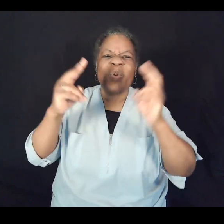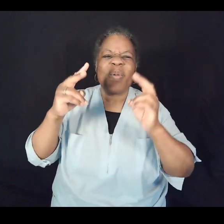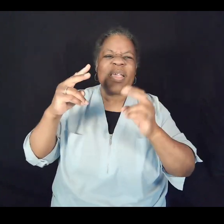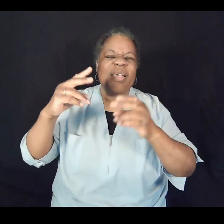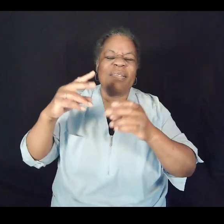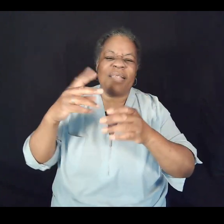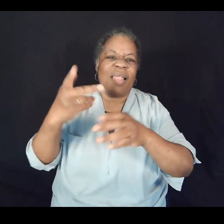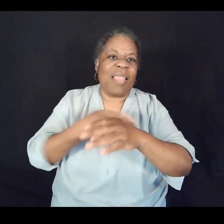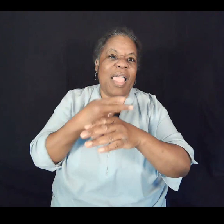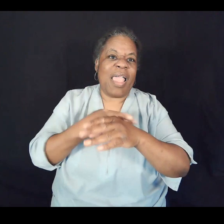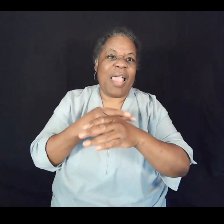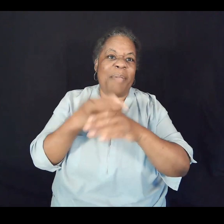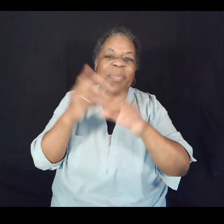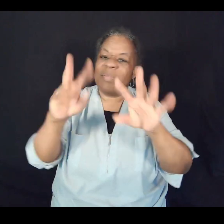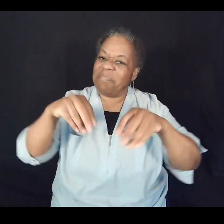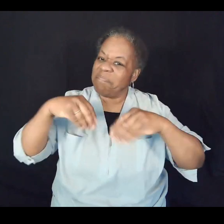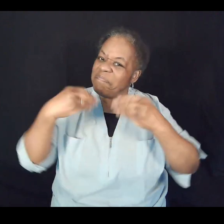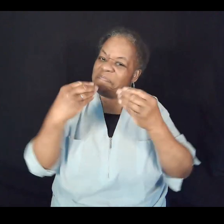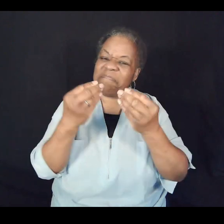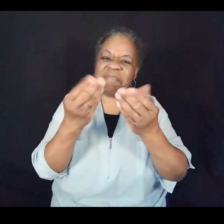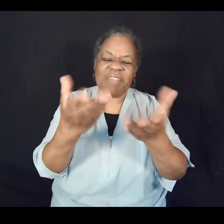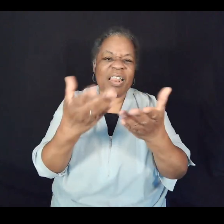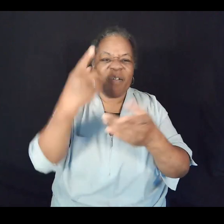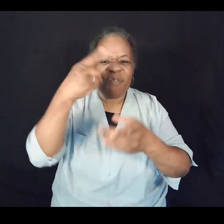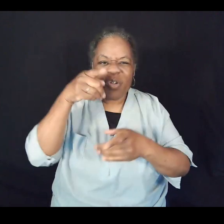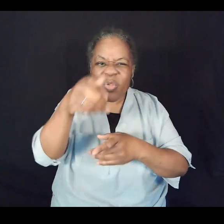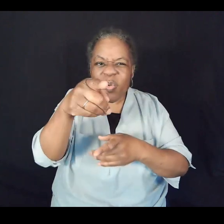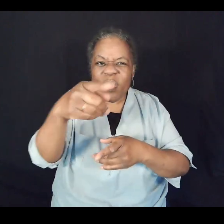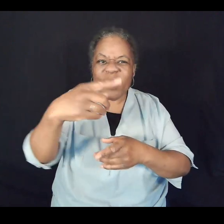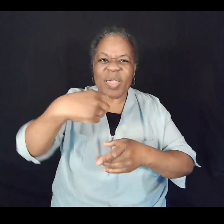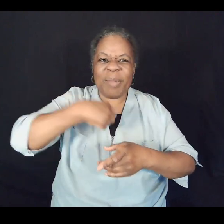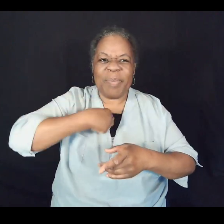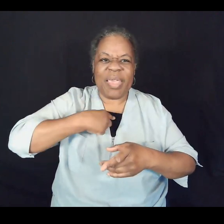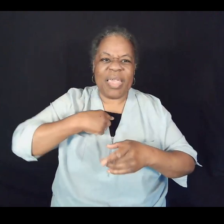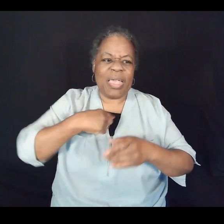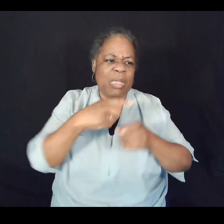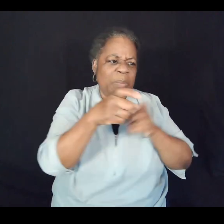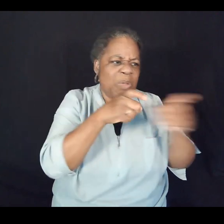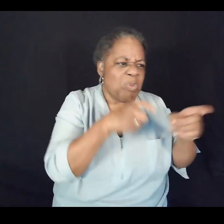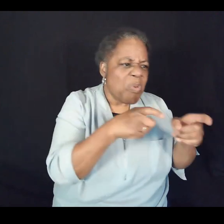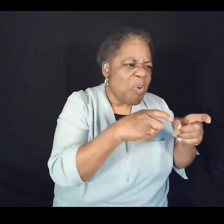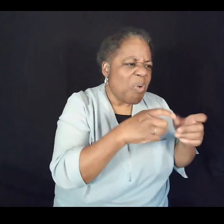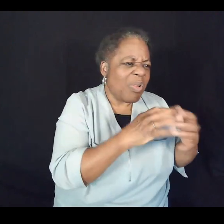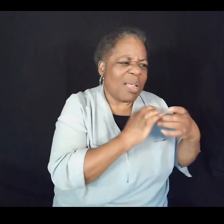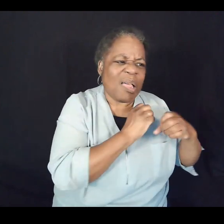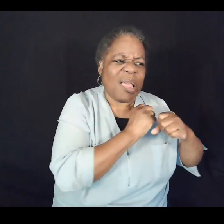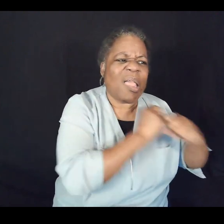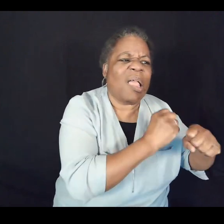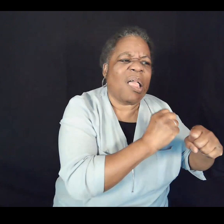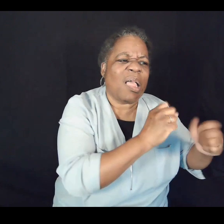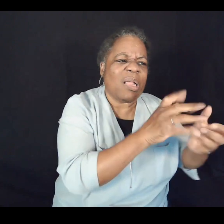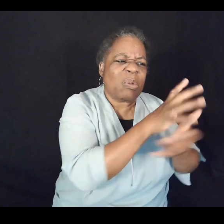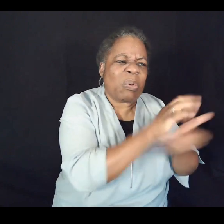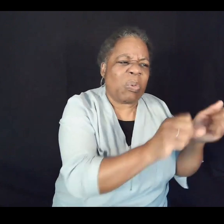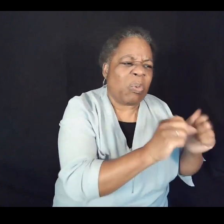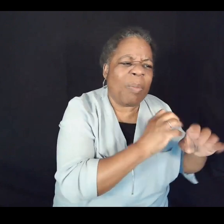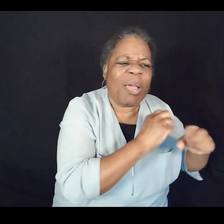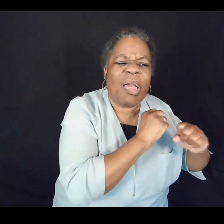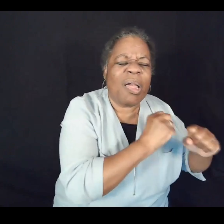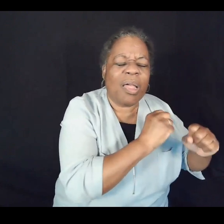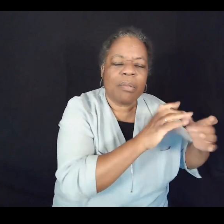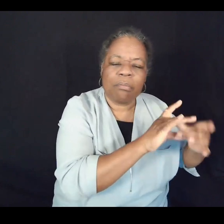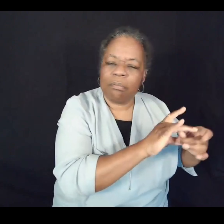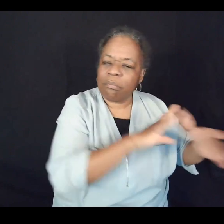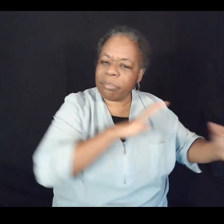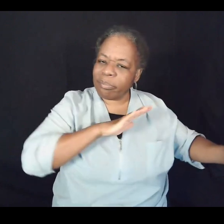you and for me. Let us not be ruled by the doom that is found in life, but may we live in the present